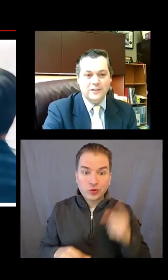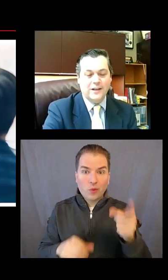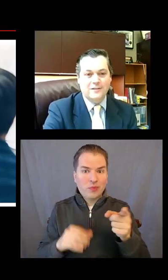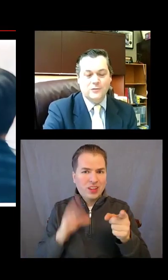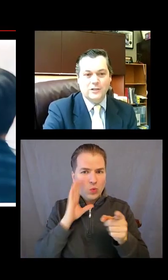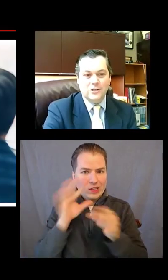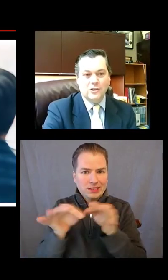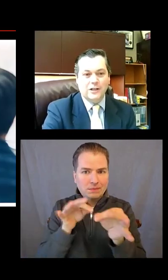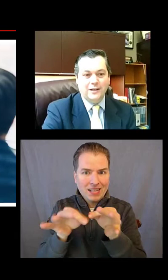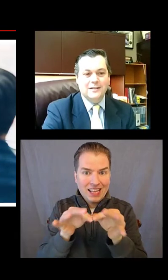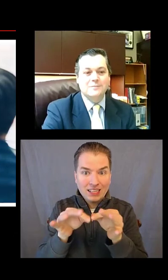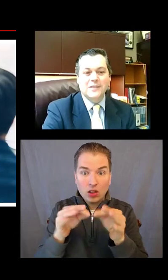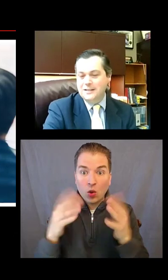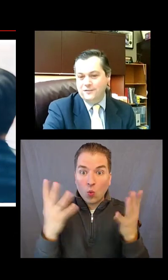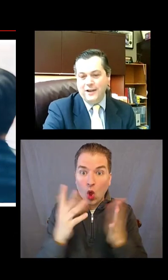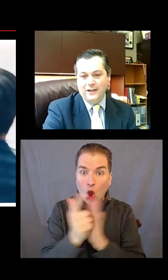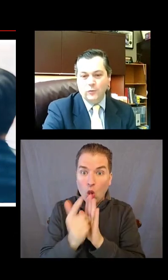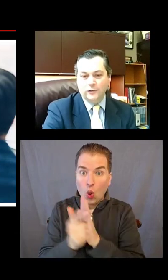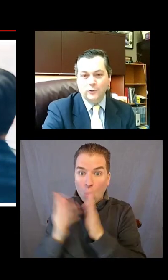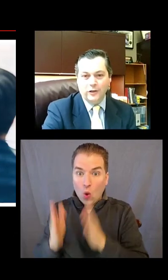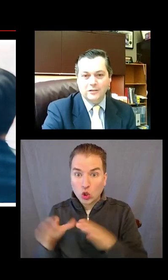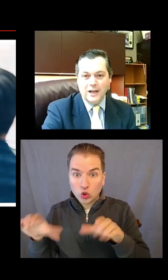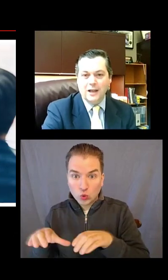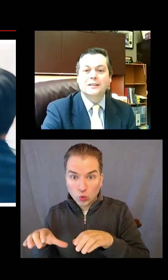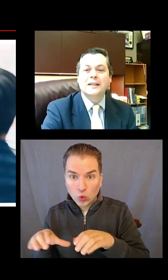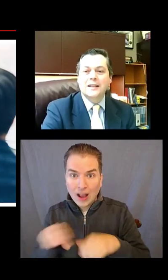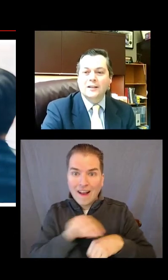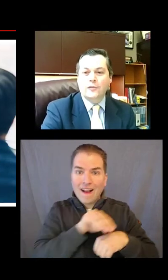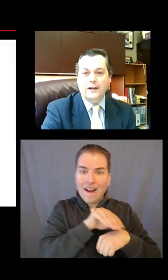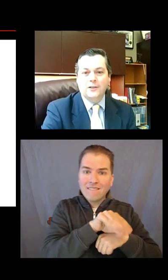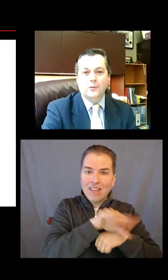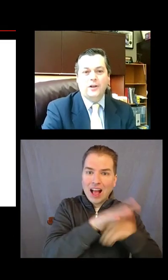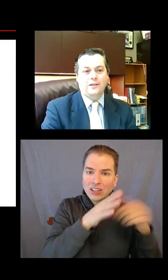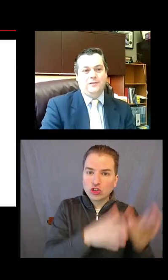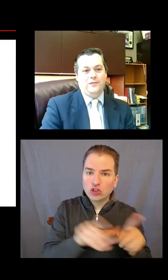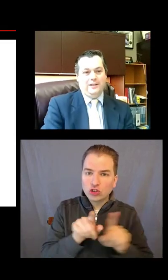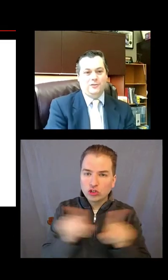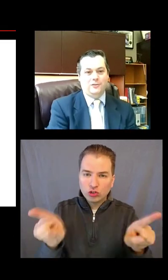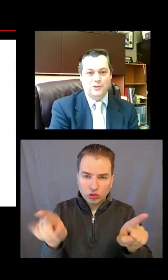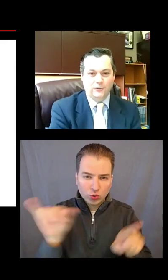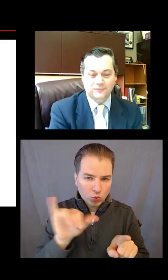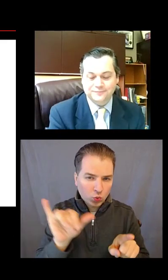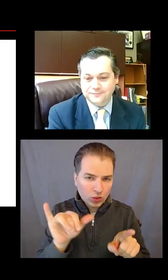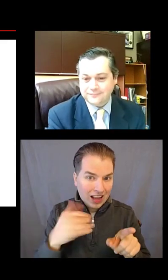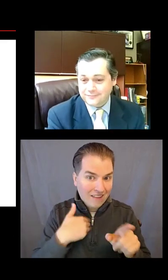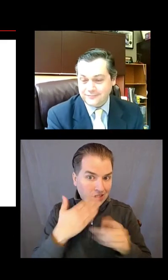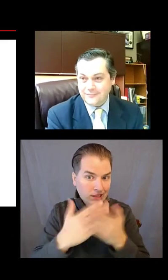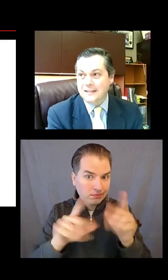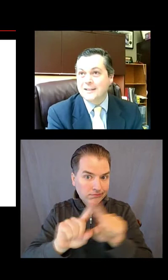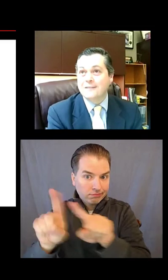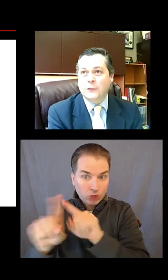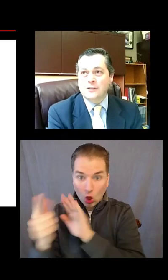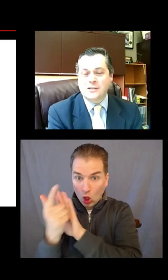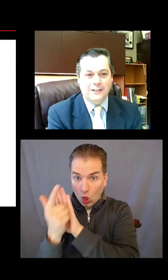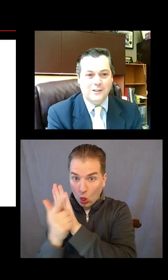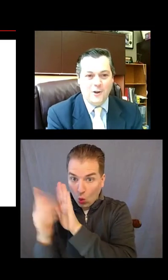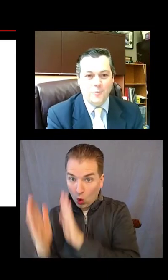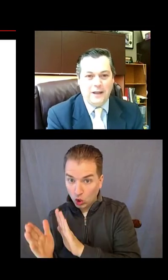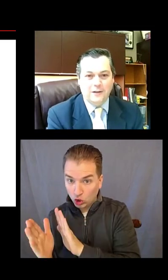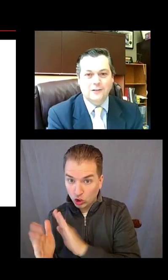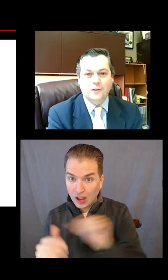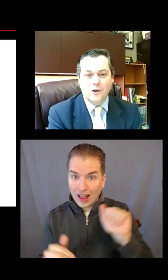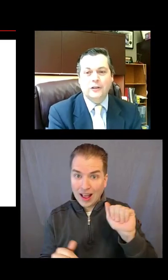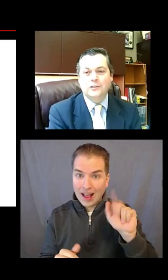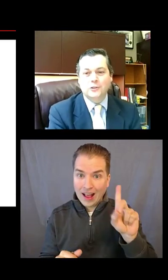a brief conversation on demystifying what a lawyer does and frankly what other advisors do. First thing to